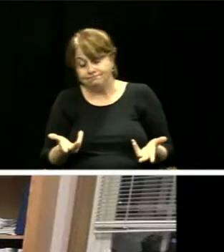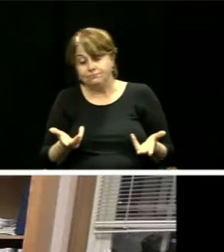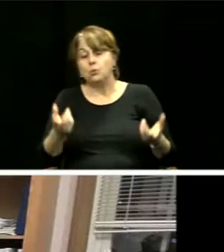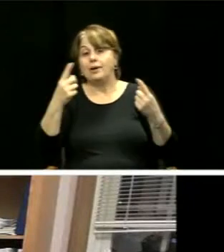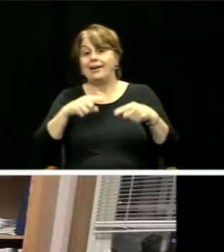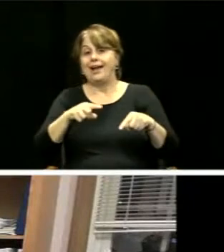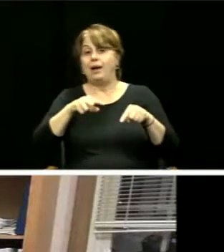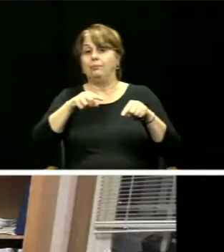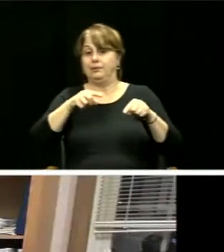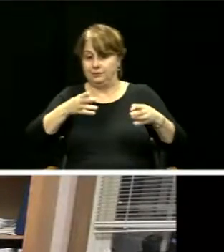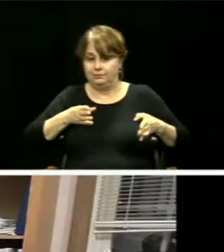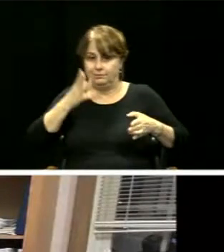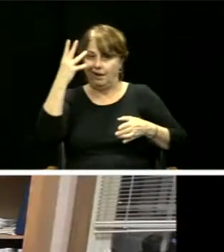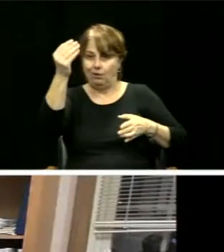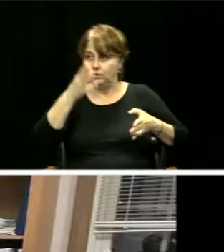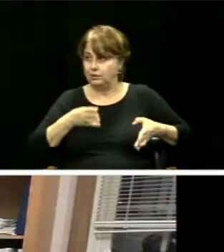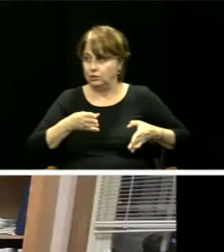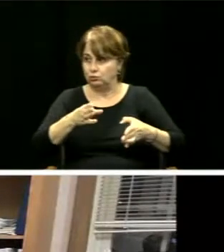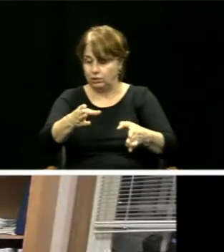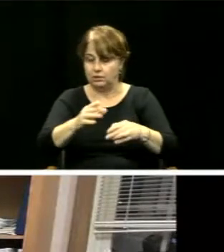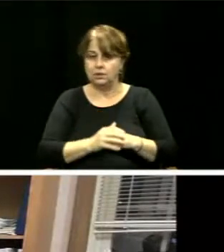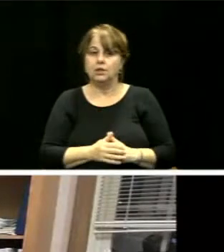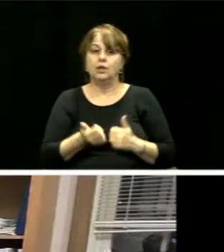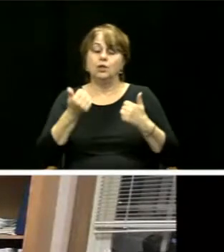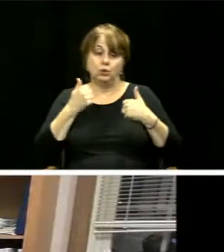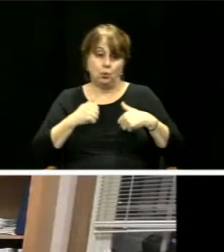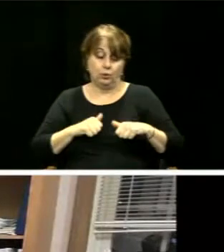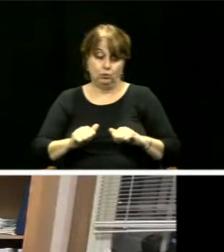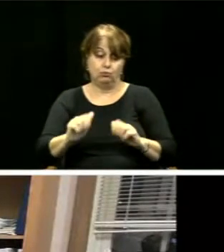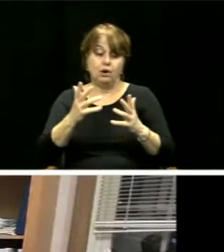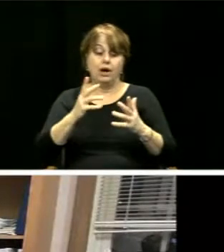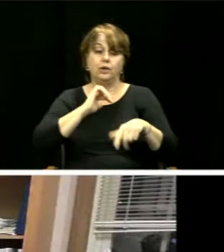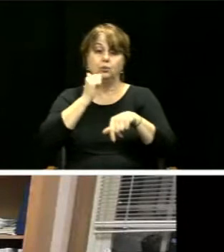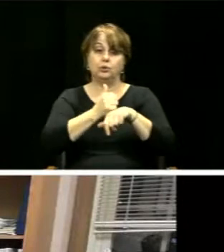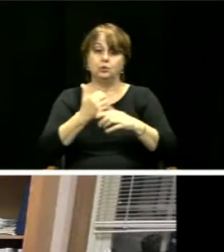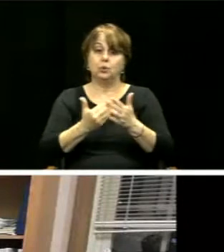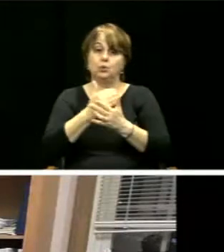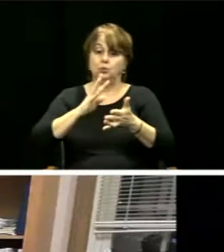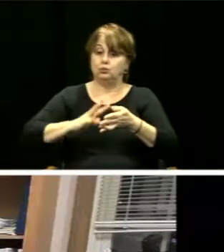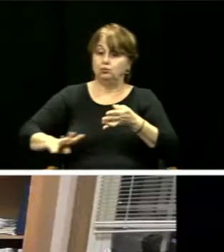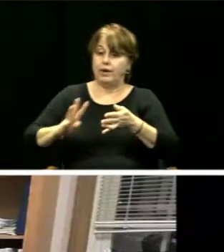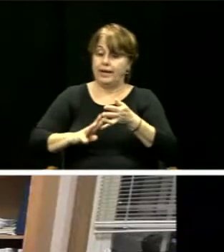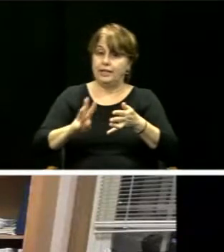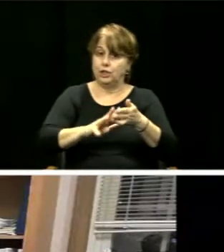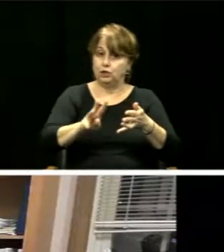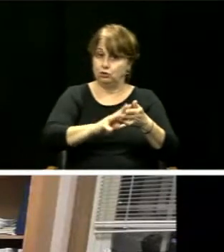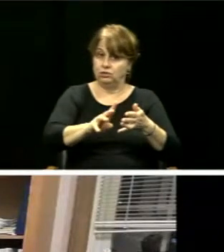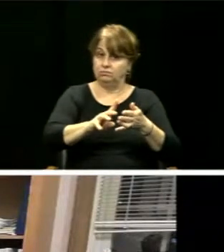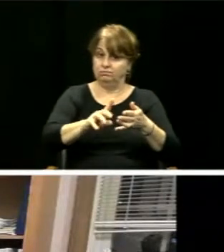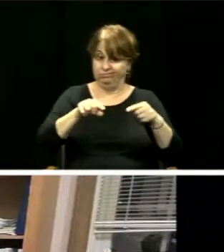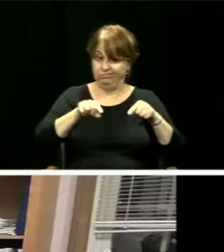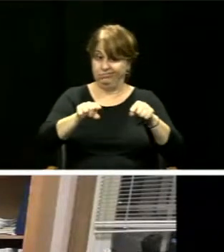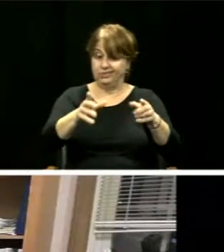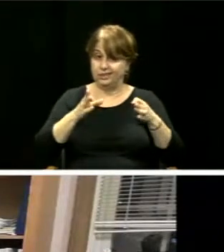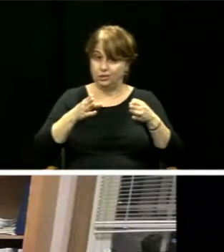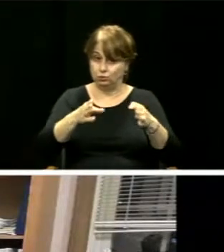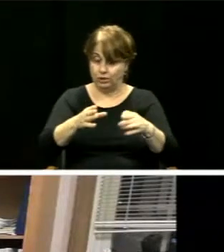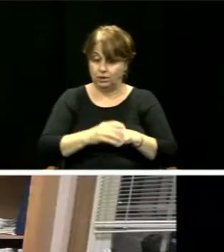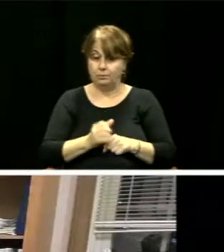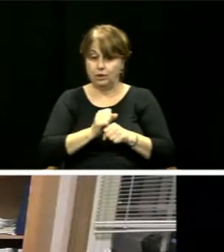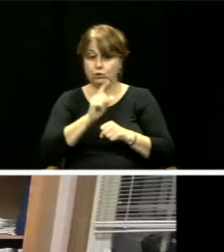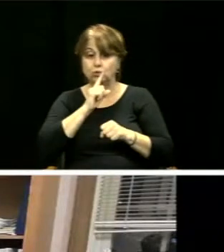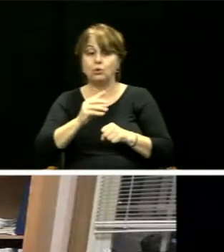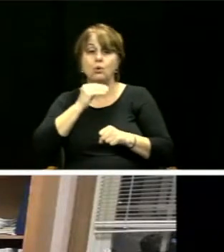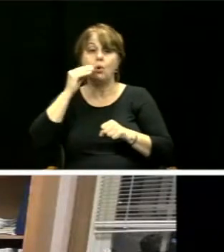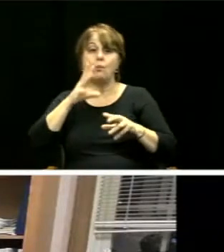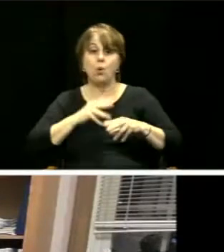So we're trying to take that into account with this drainage study. If we're installing new drainage along the street, we want to make sure that homeowners have the ability to